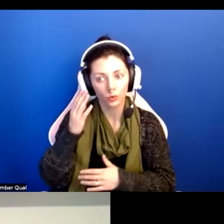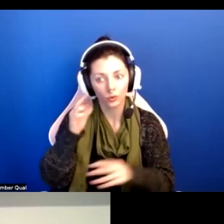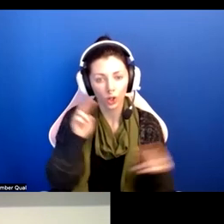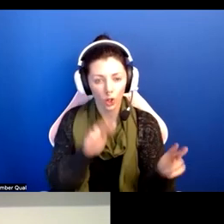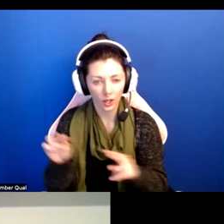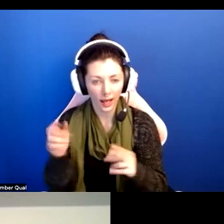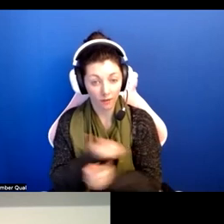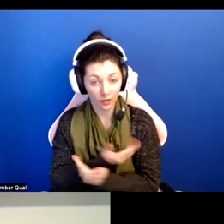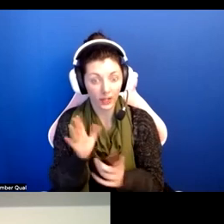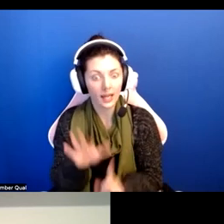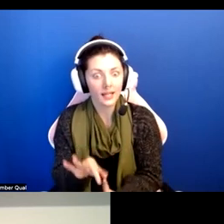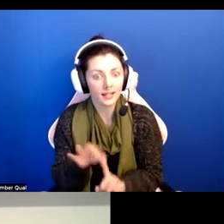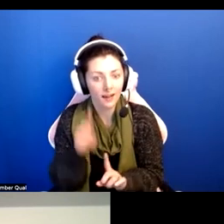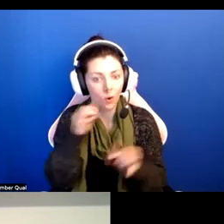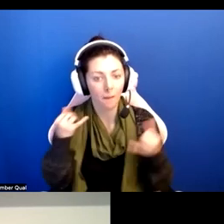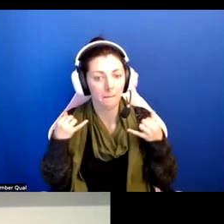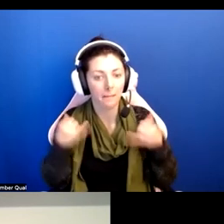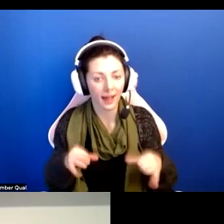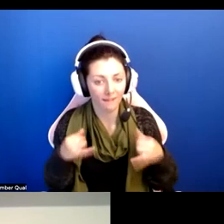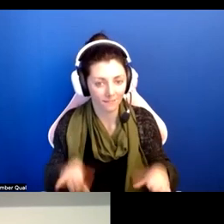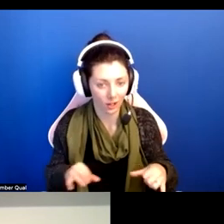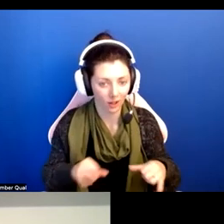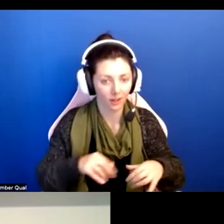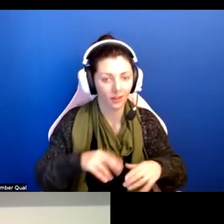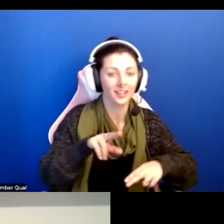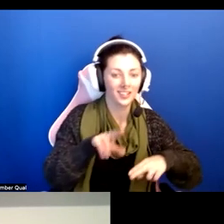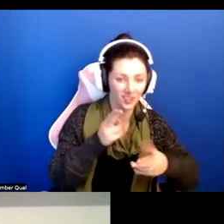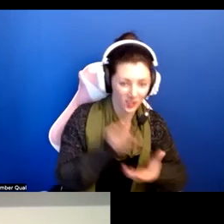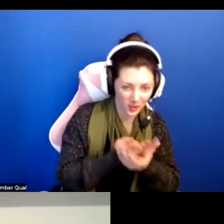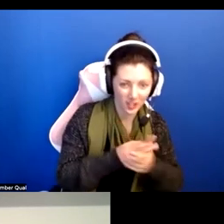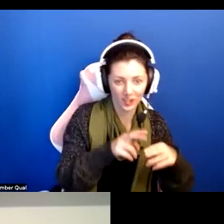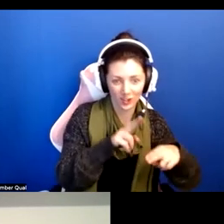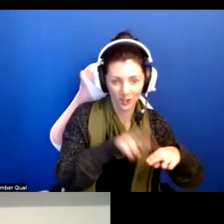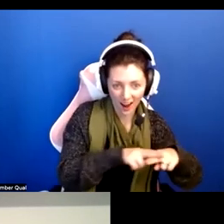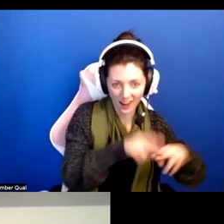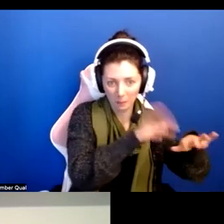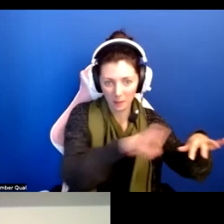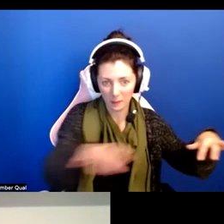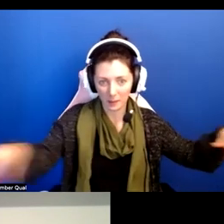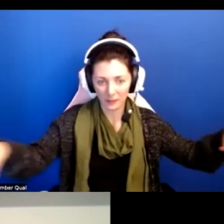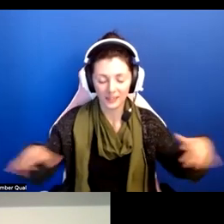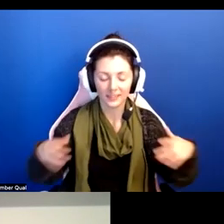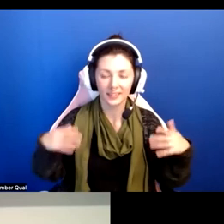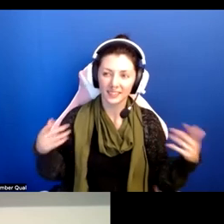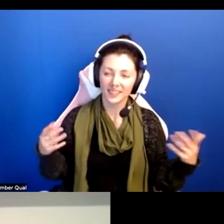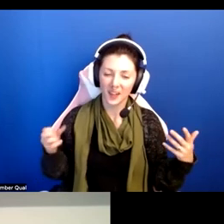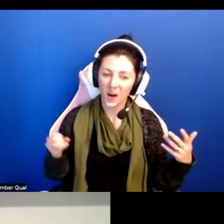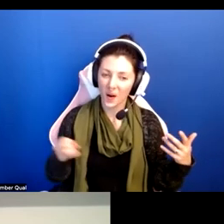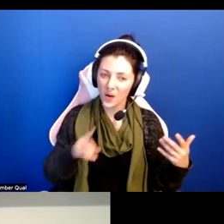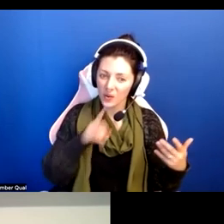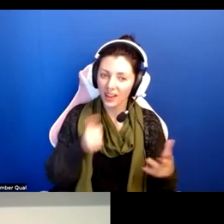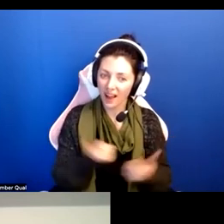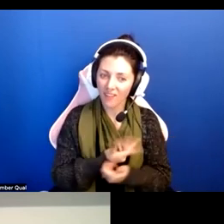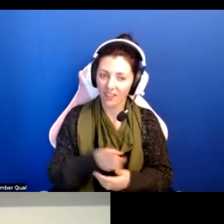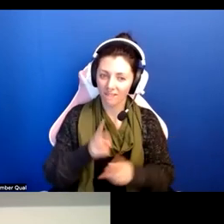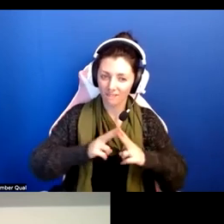think also like museums are meant to be serious, work is meant to be serious, it's meant to be really theoretical, or the work is really theoretical, but you